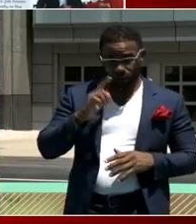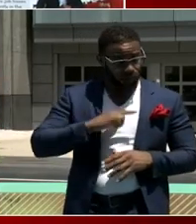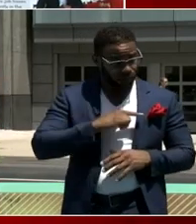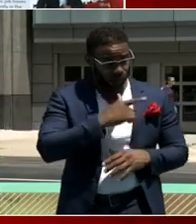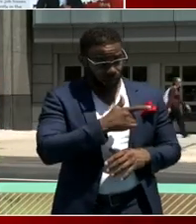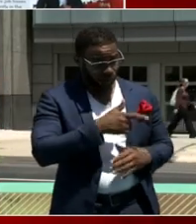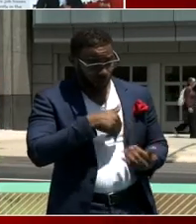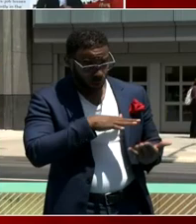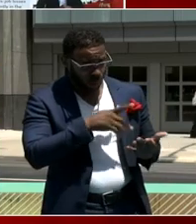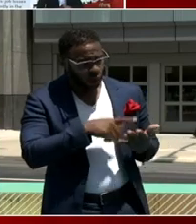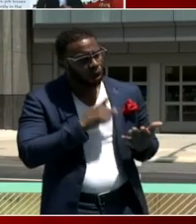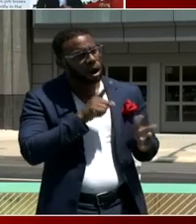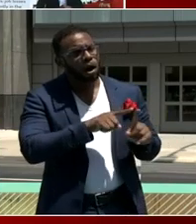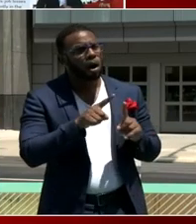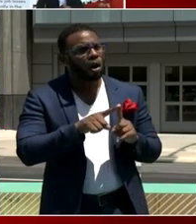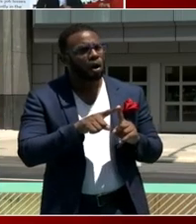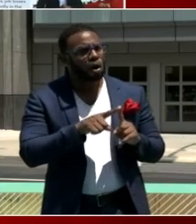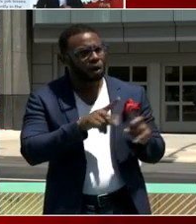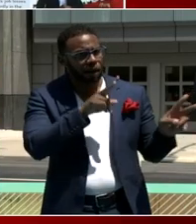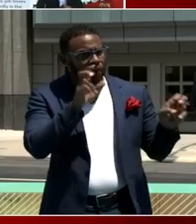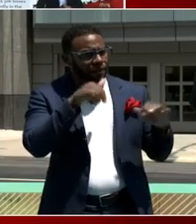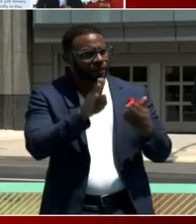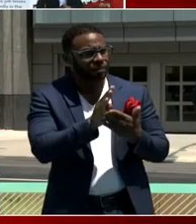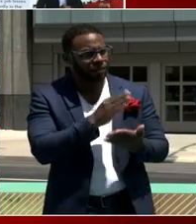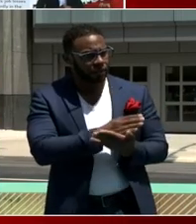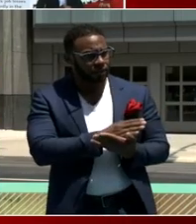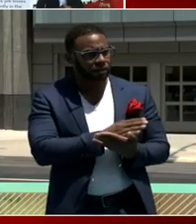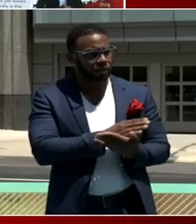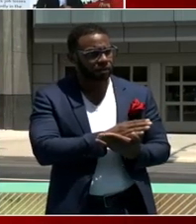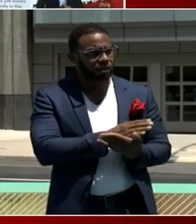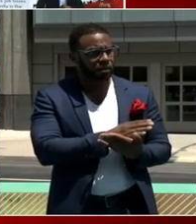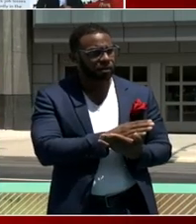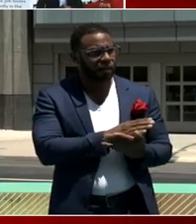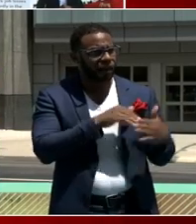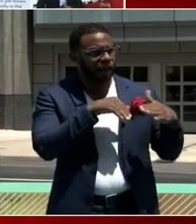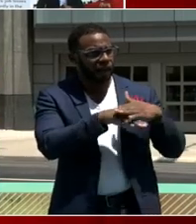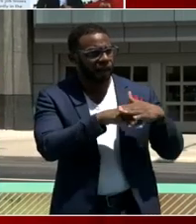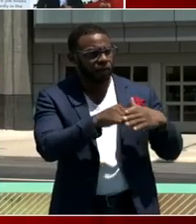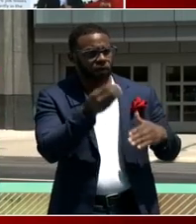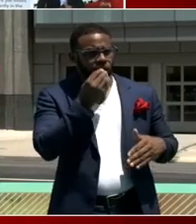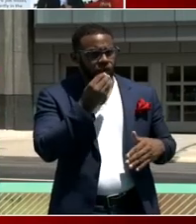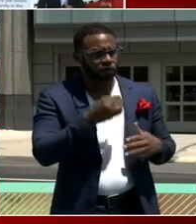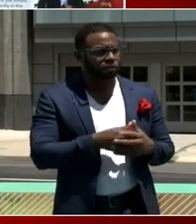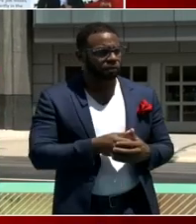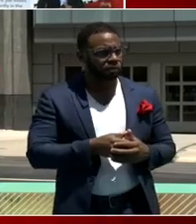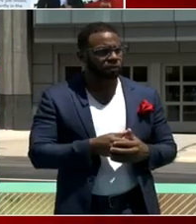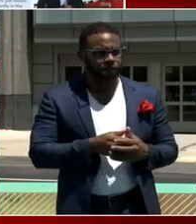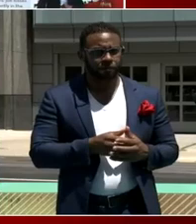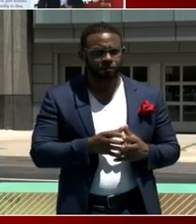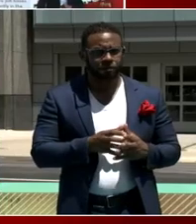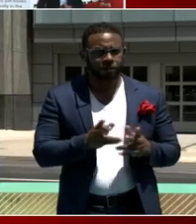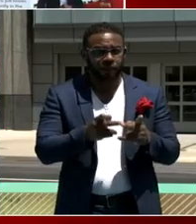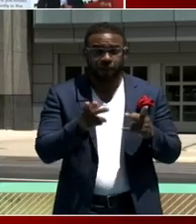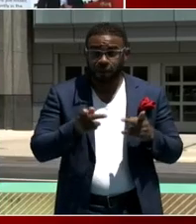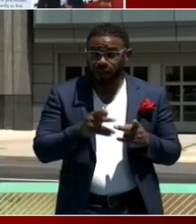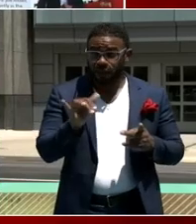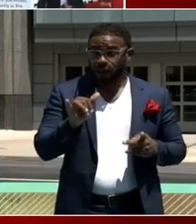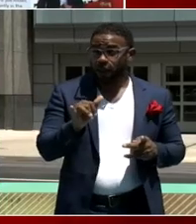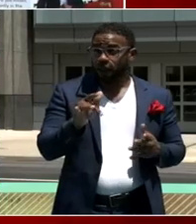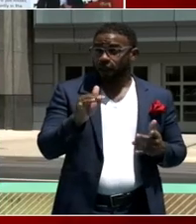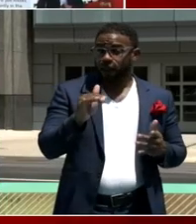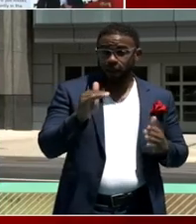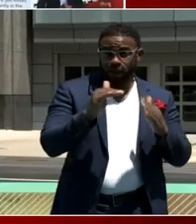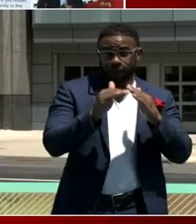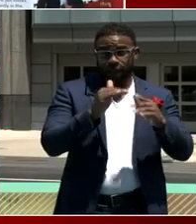would address what is also a theme in this budget is access to food. And in places like